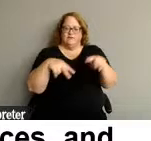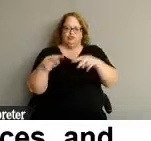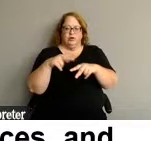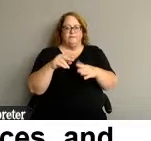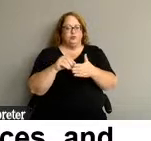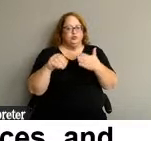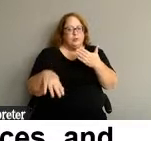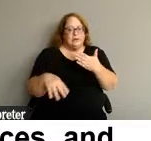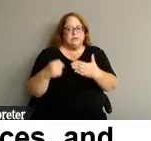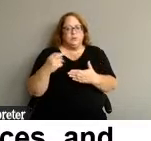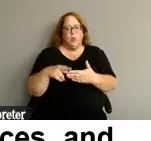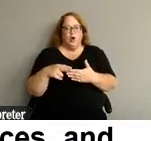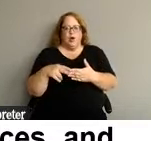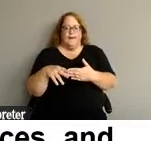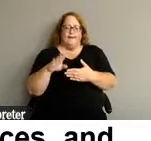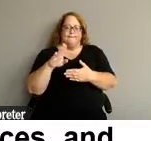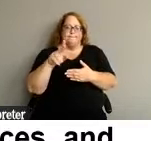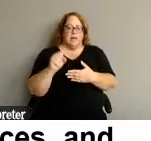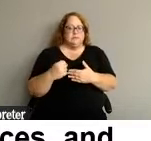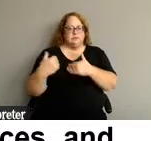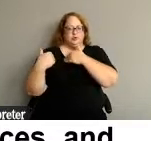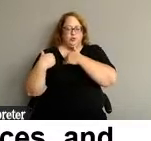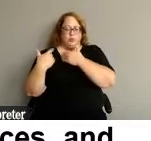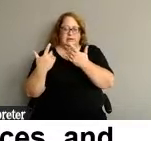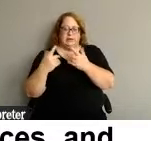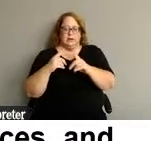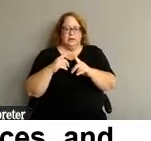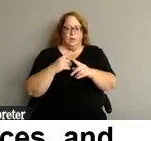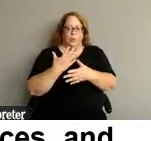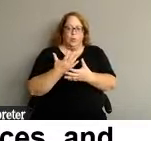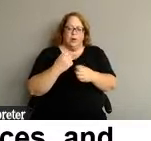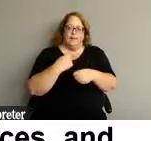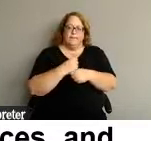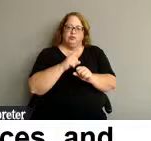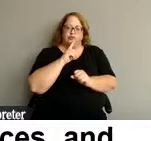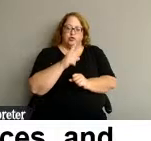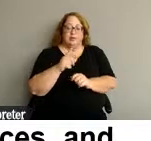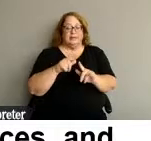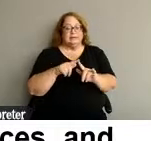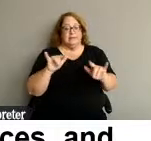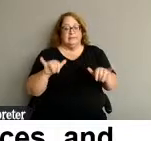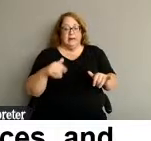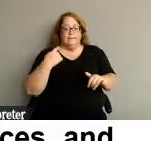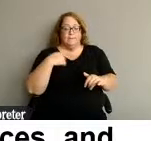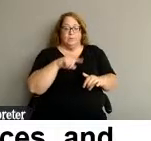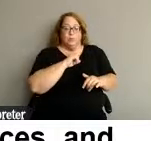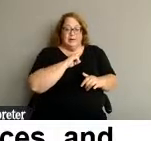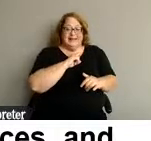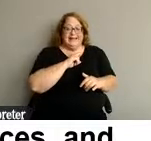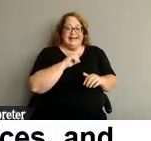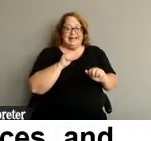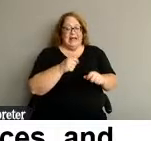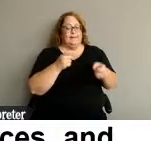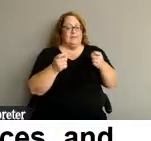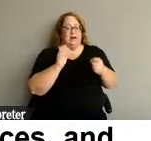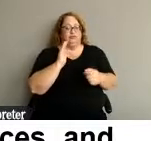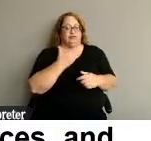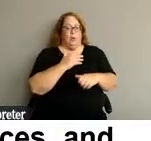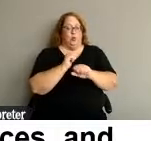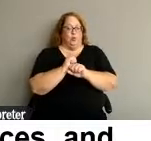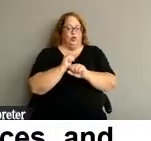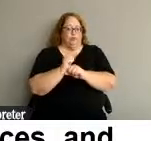students or bus duty, et cetera, and we want to ensure that at the same time that we are able to manage our